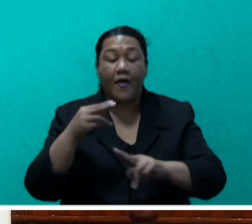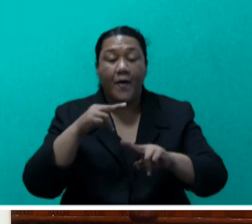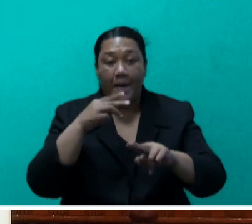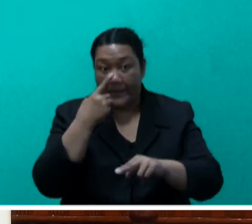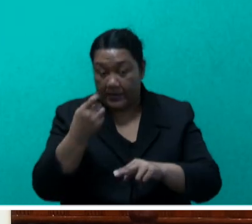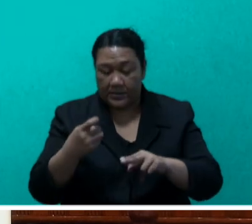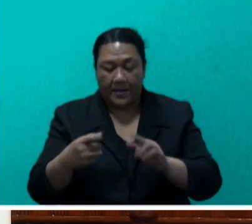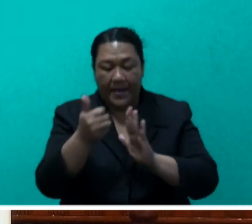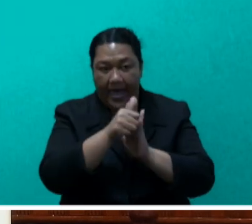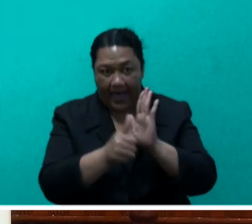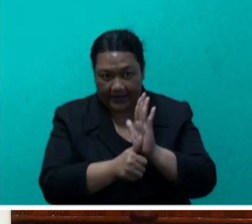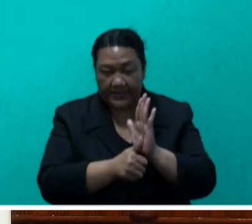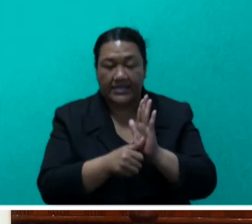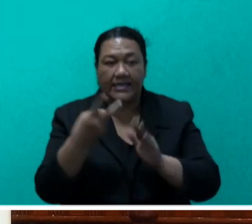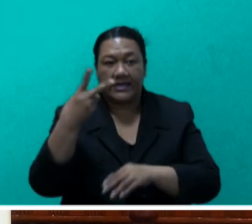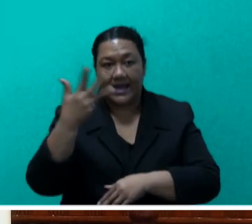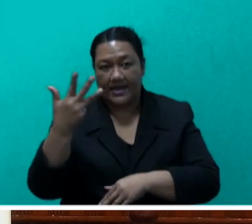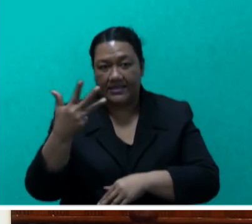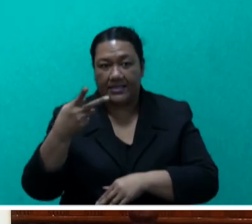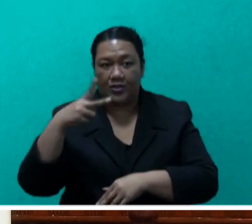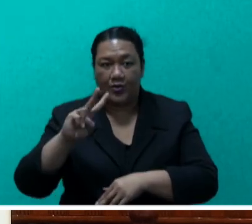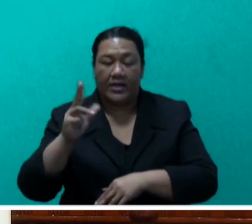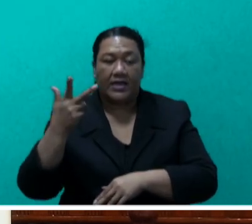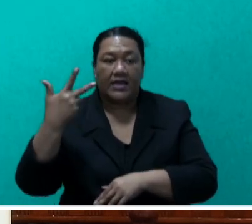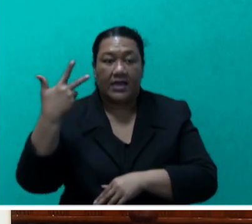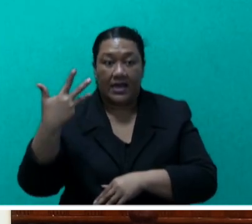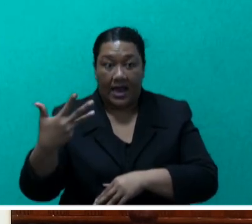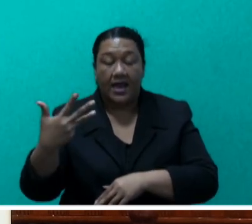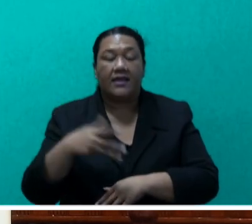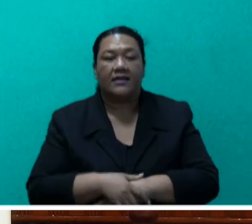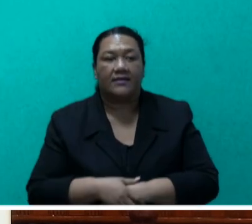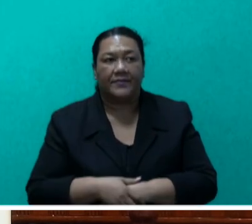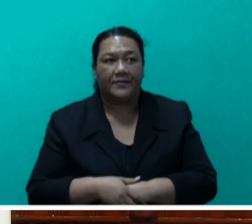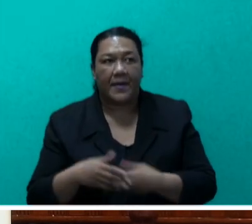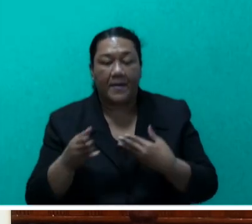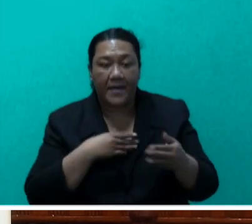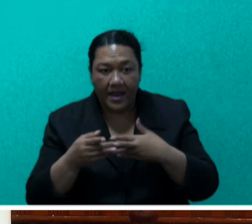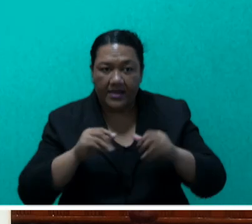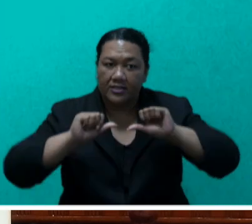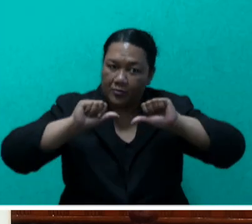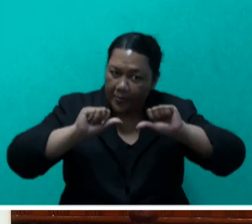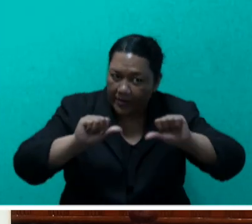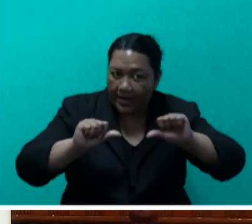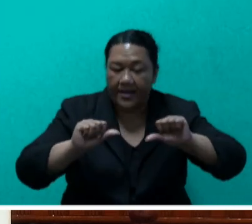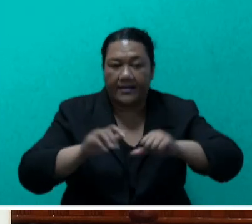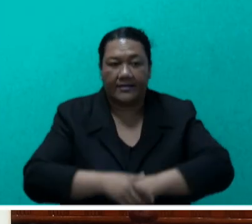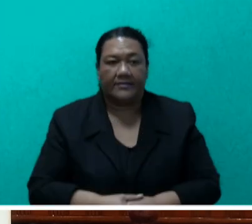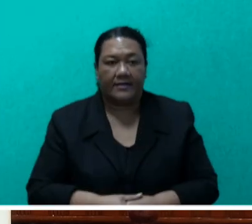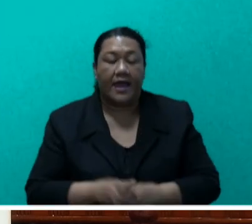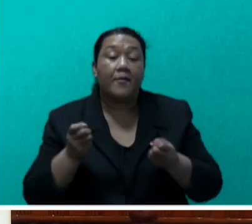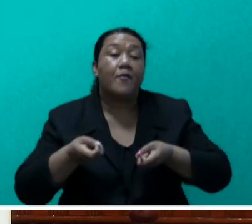of 1929 to manage, protect, and